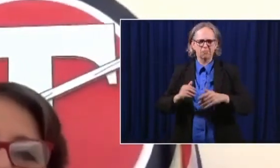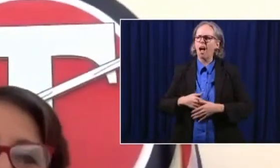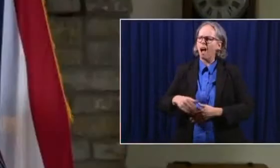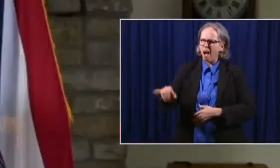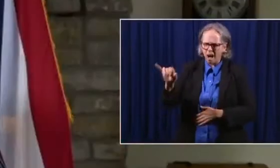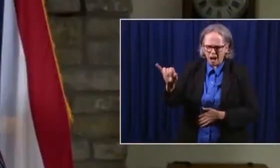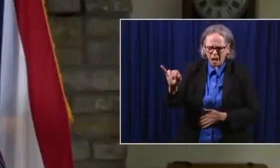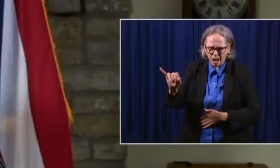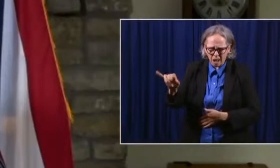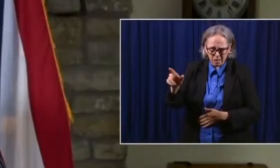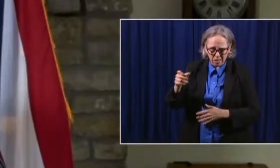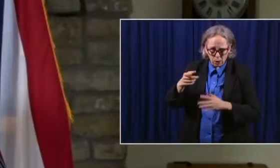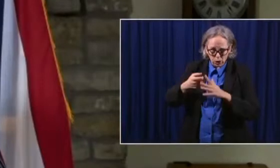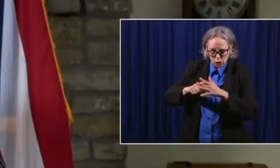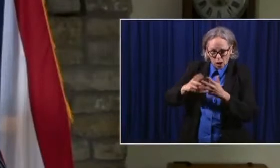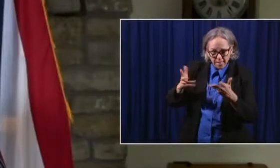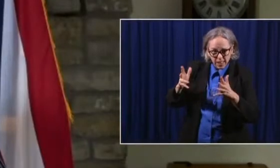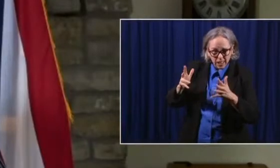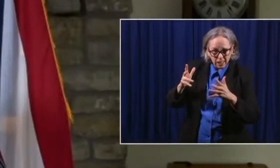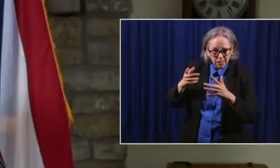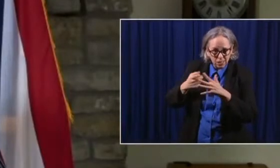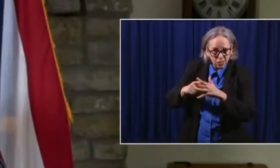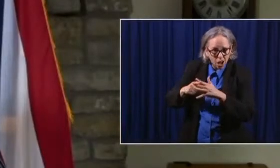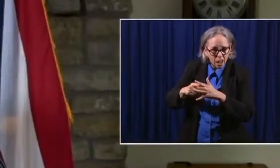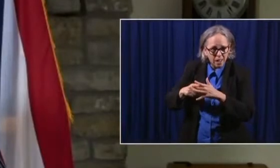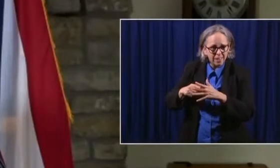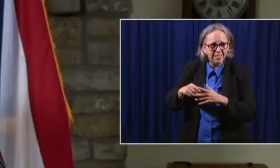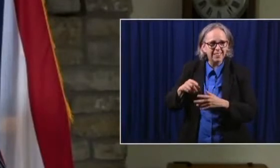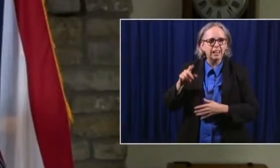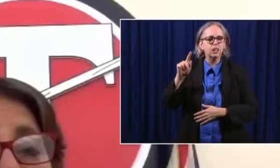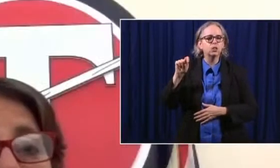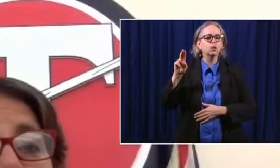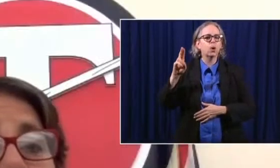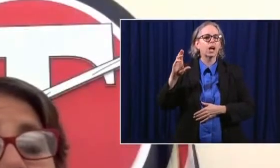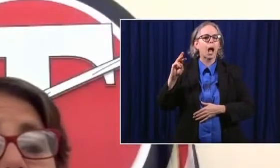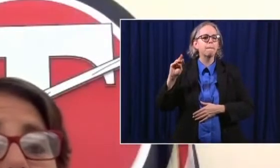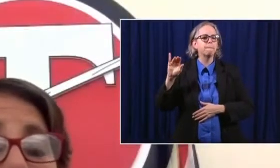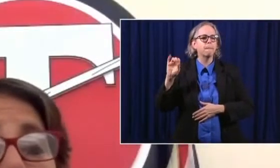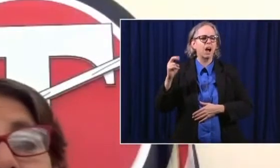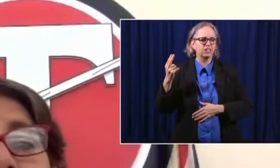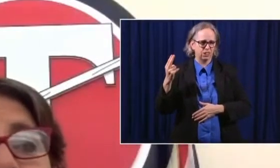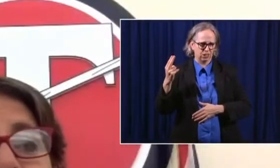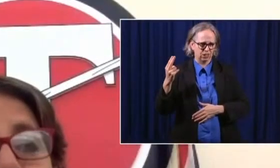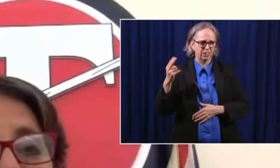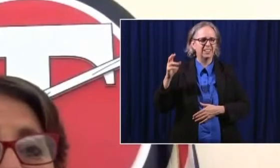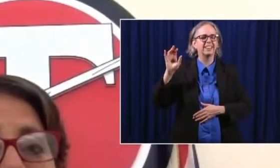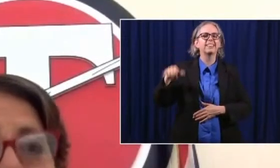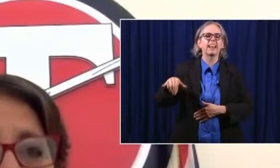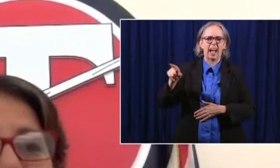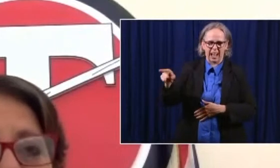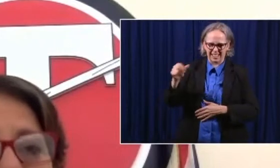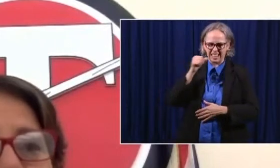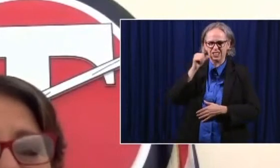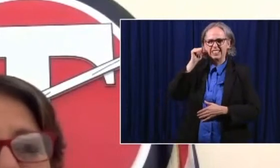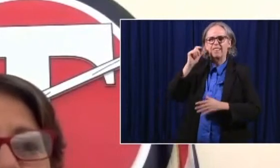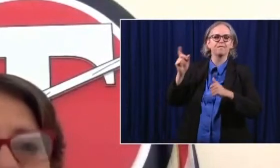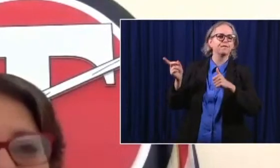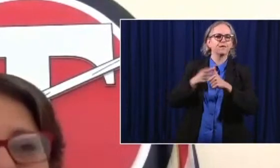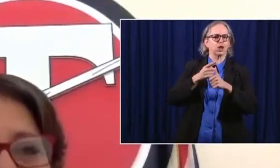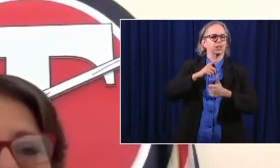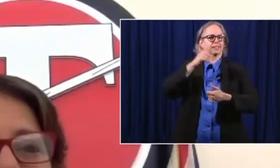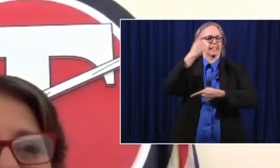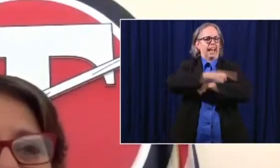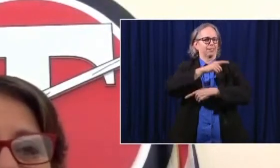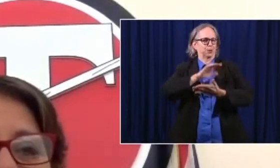back in? Has Tecumseh started back in? Yes, actually yesterday was our first day starting back with our students. And how